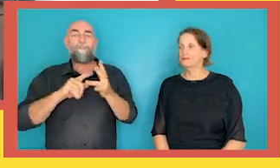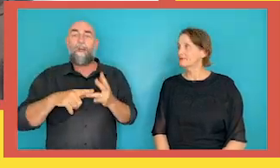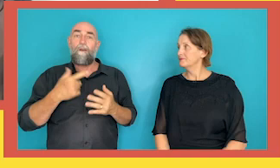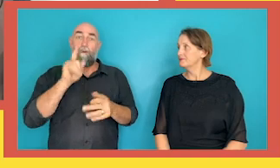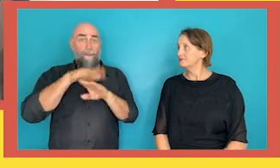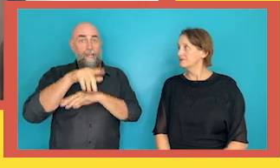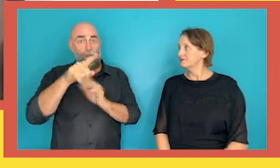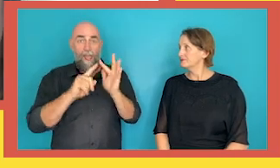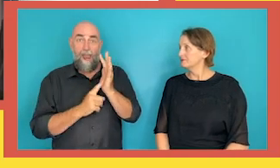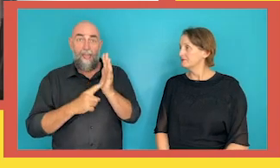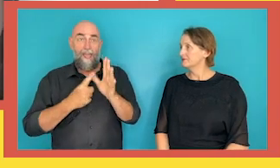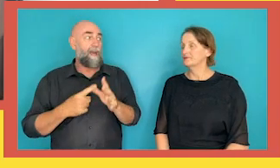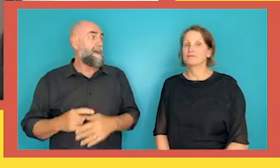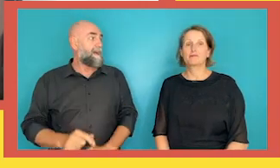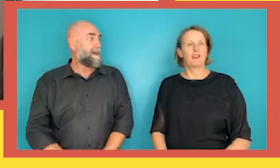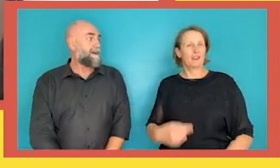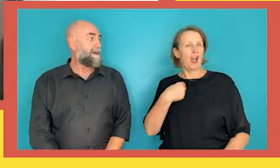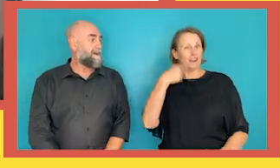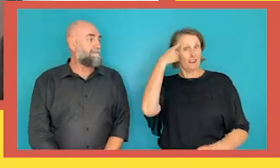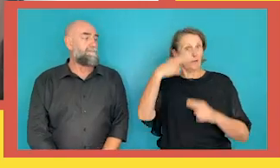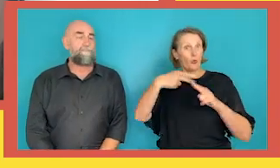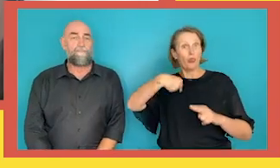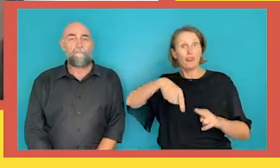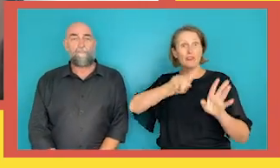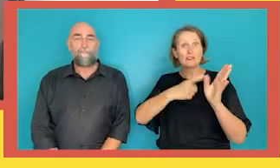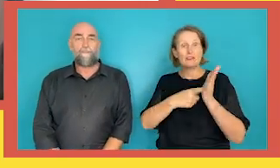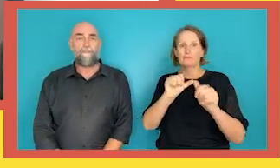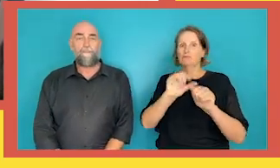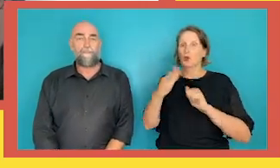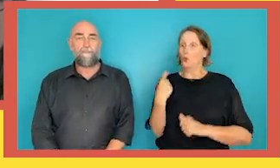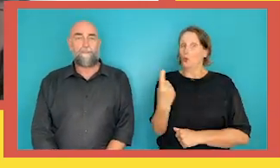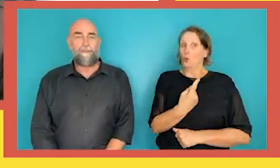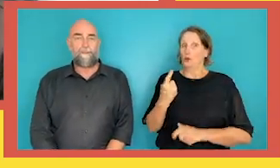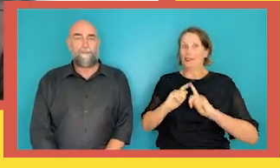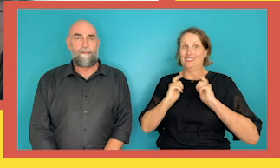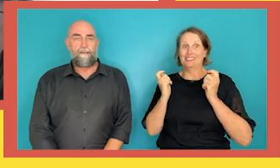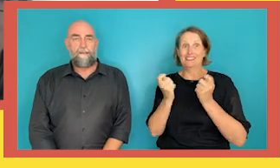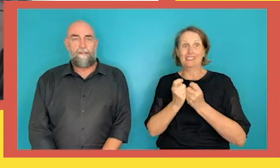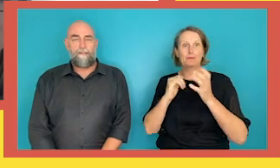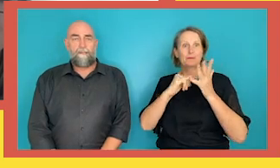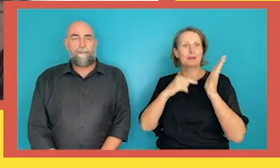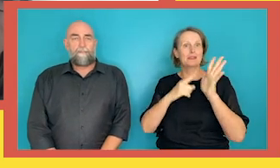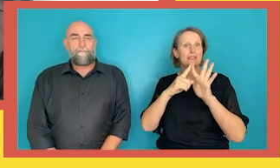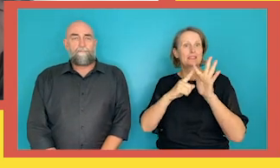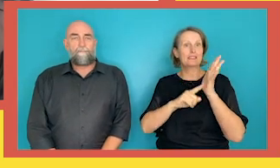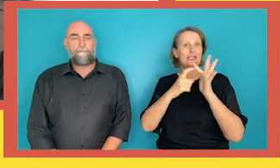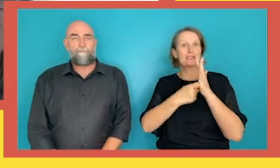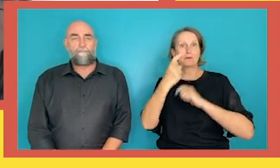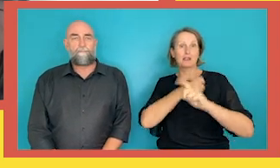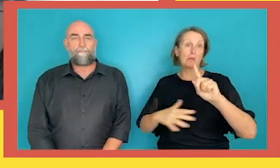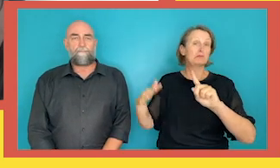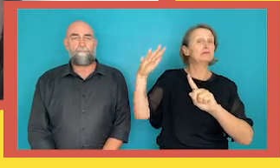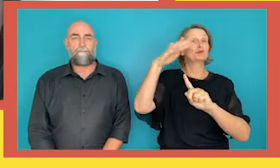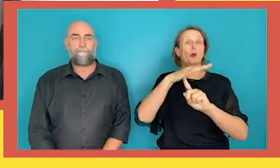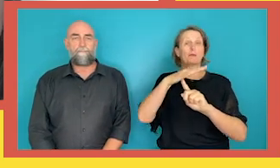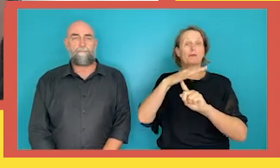think my highlight for the year is definitely when we, the Steelers, ended up back on top of the world. So we failed